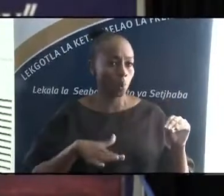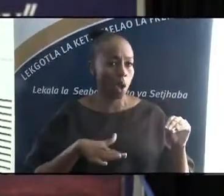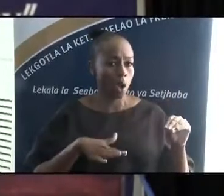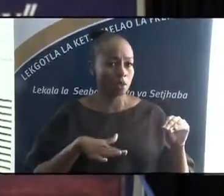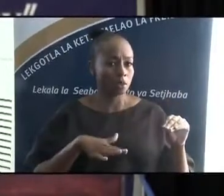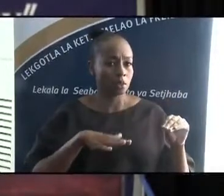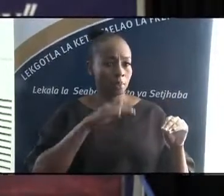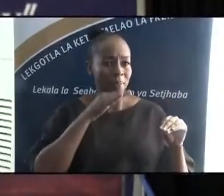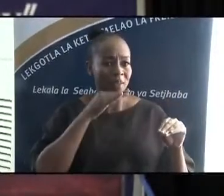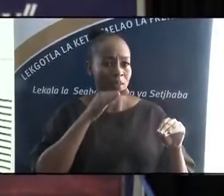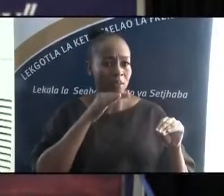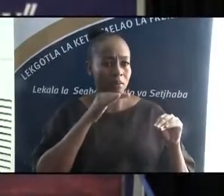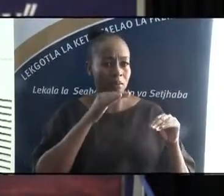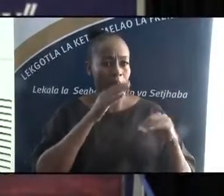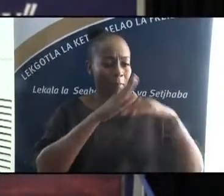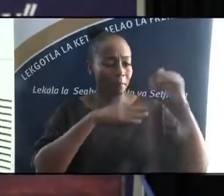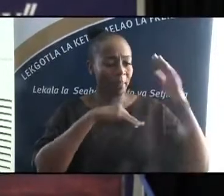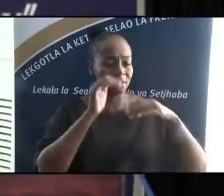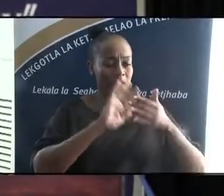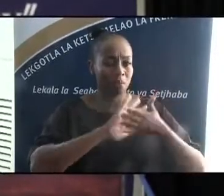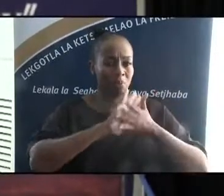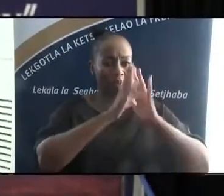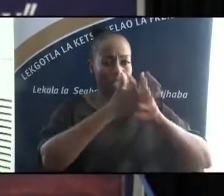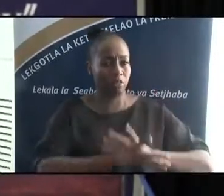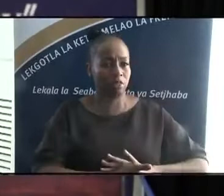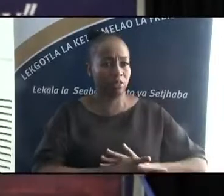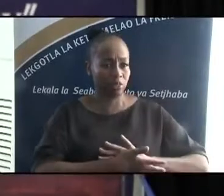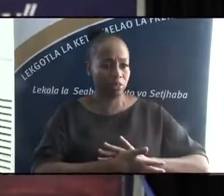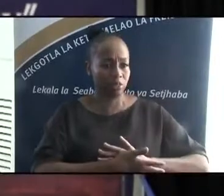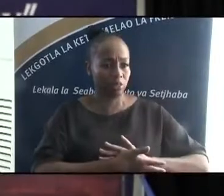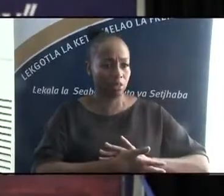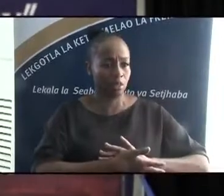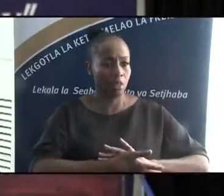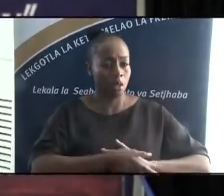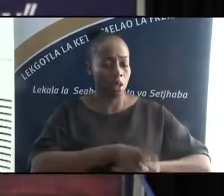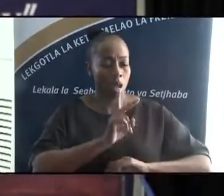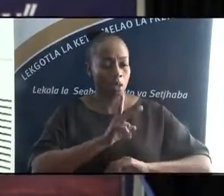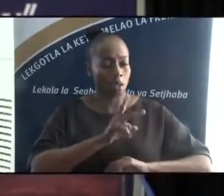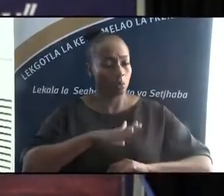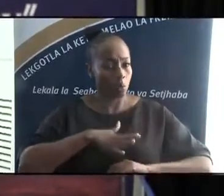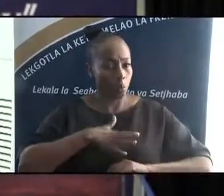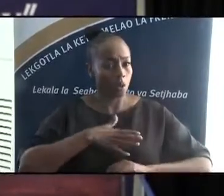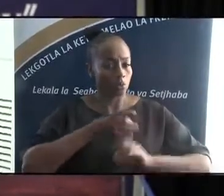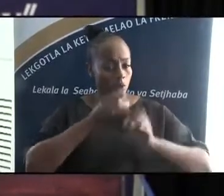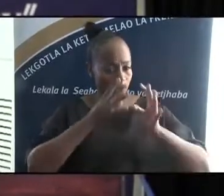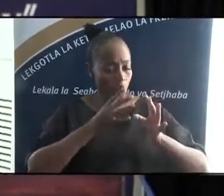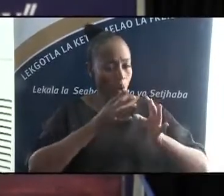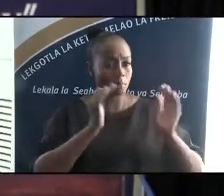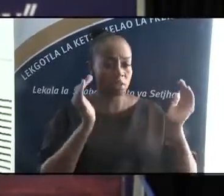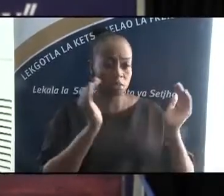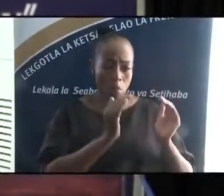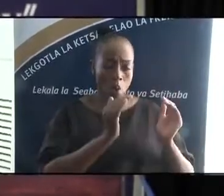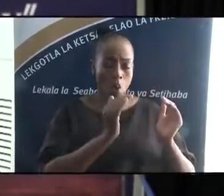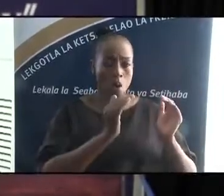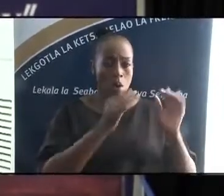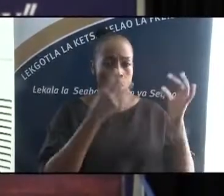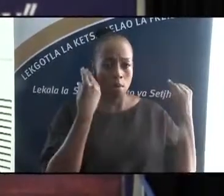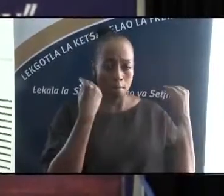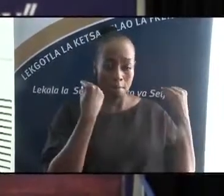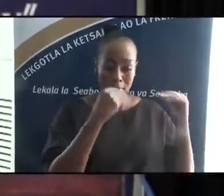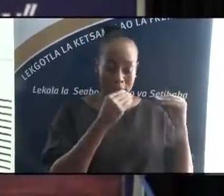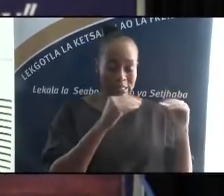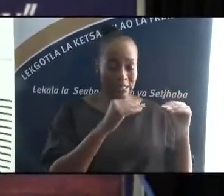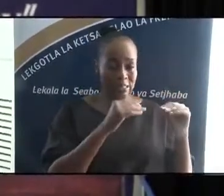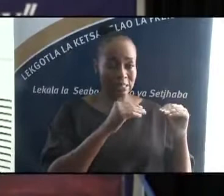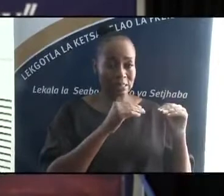constant vandalism on construction sites. We also wish to inform SMMEs that with the inclusive initiative